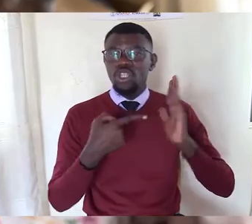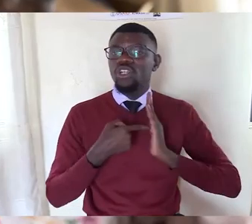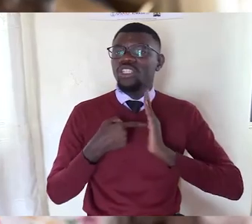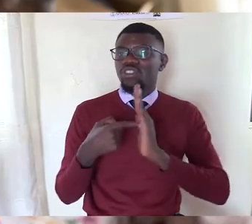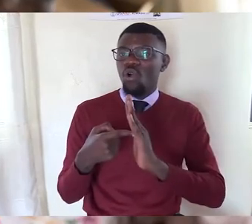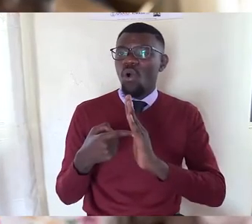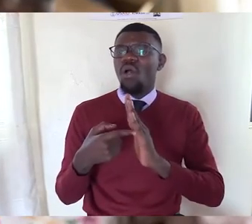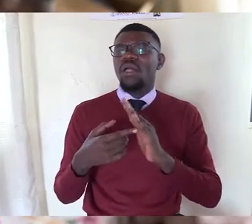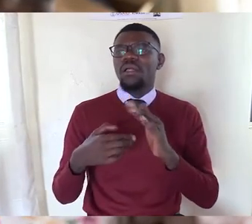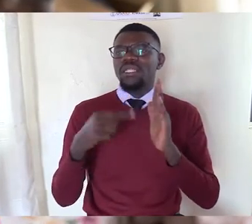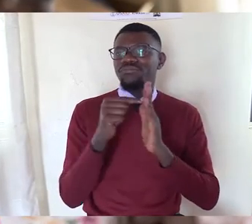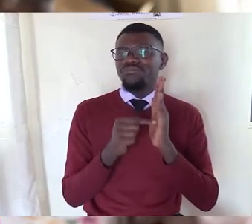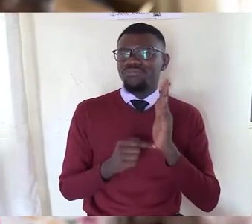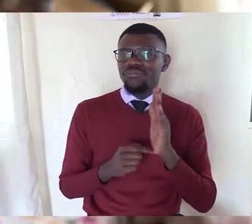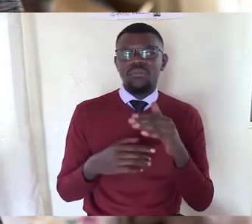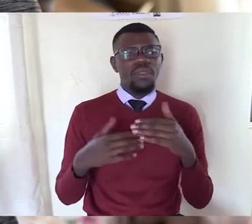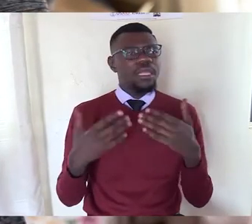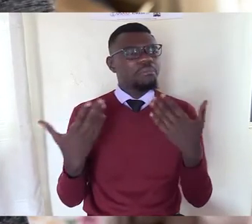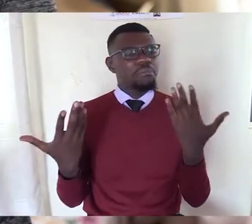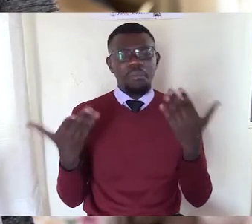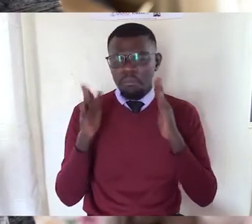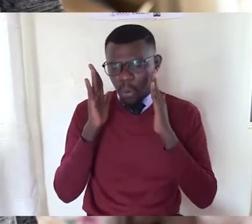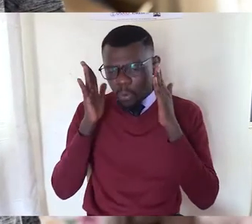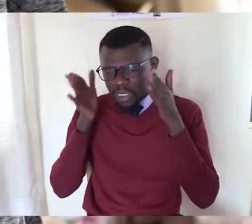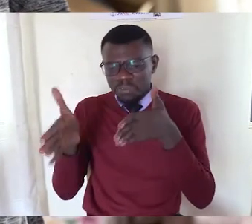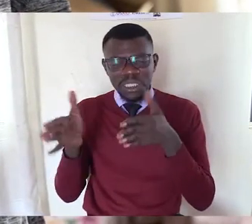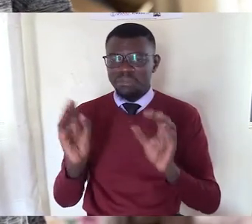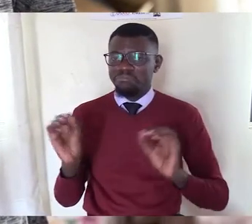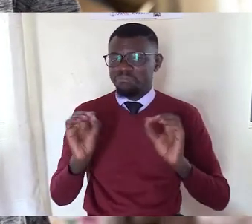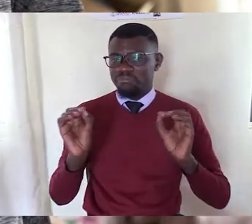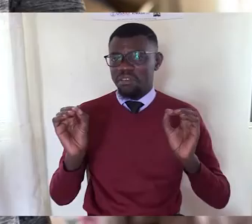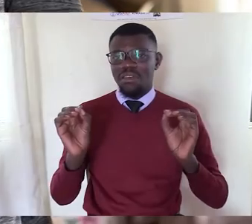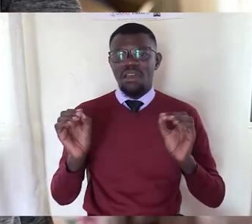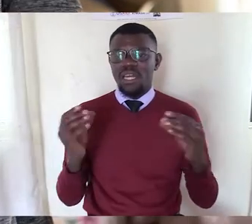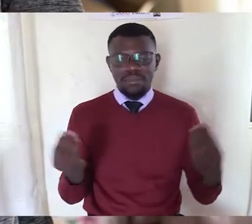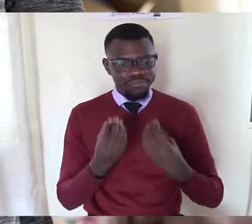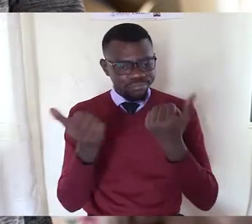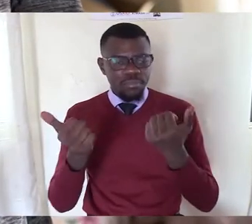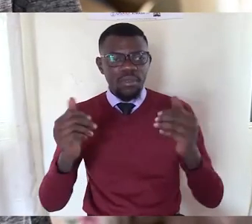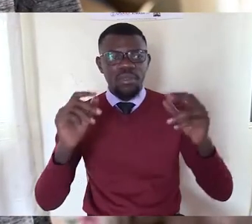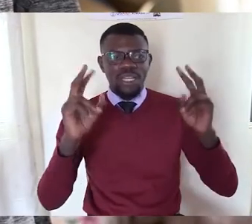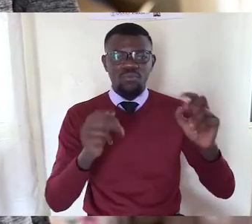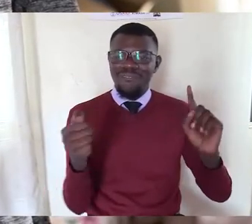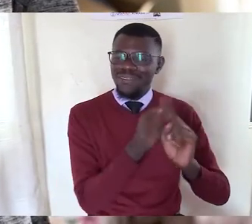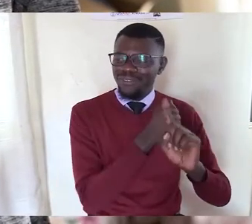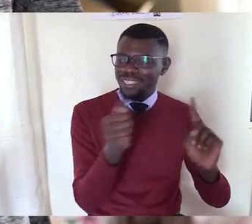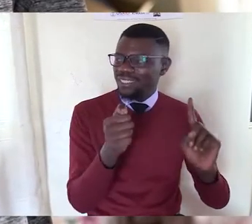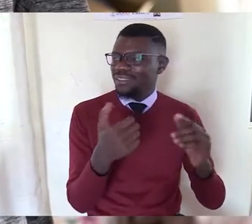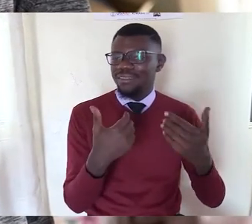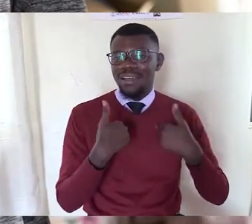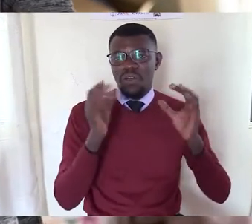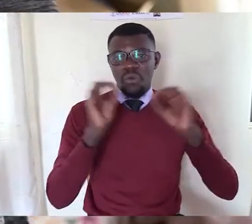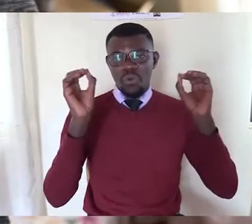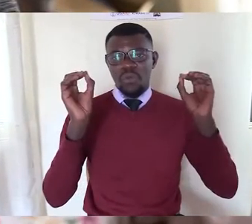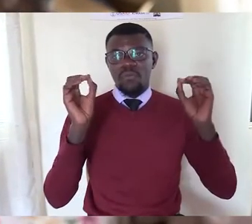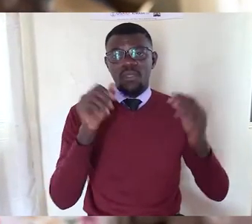has tried to highlight the non-commitments to address issues of violence by